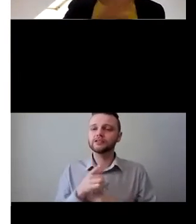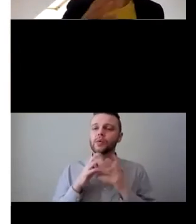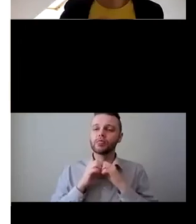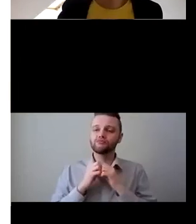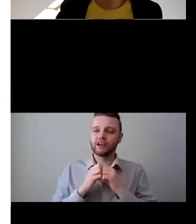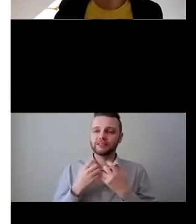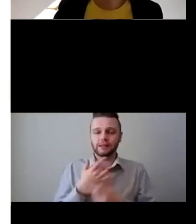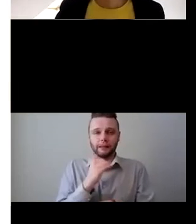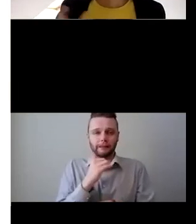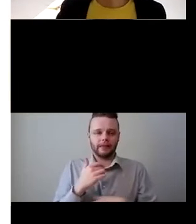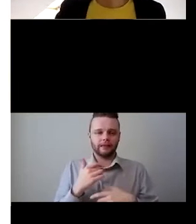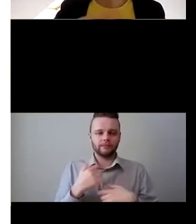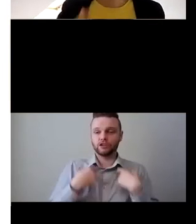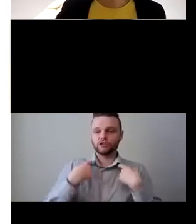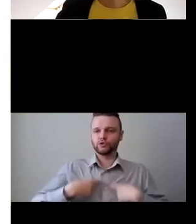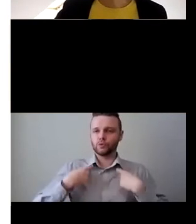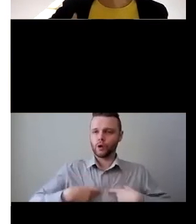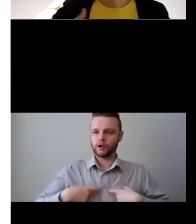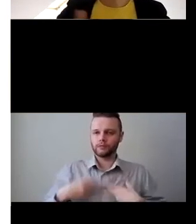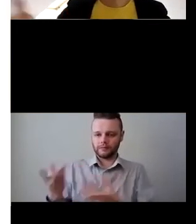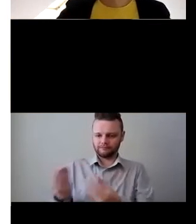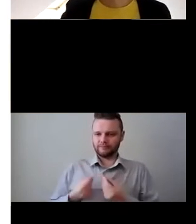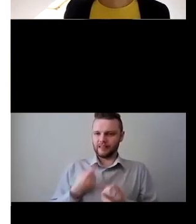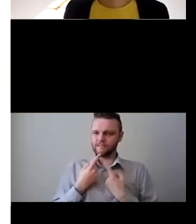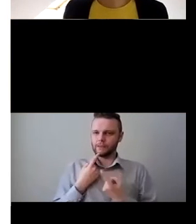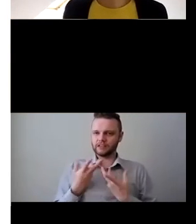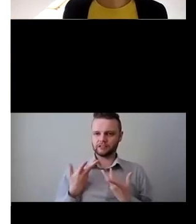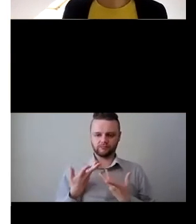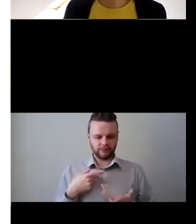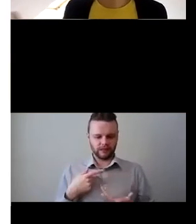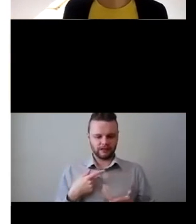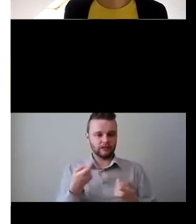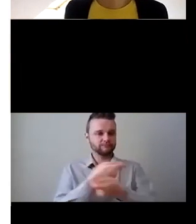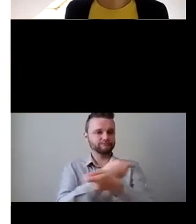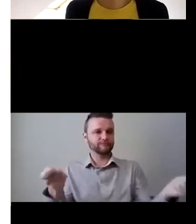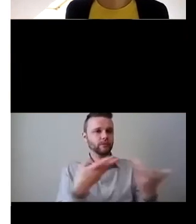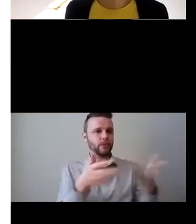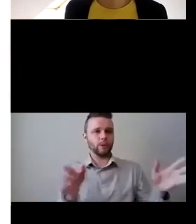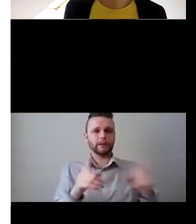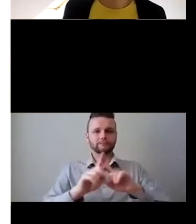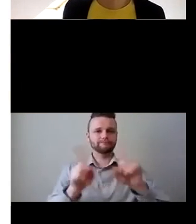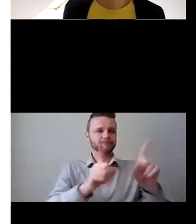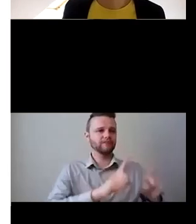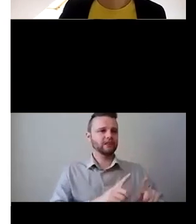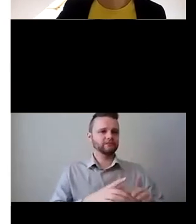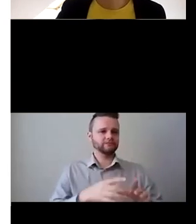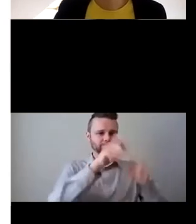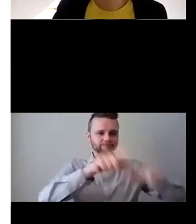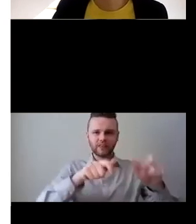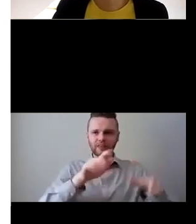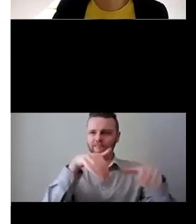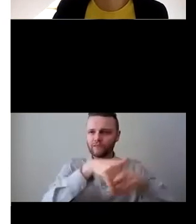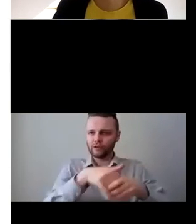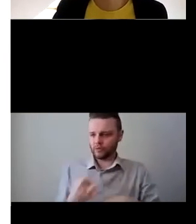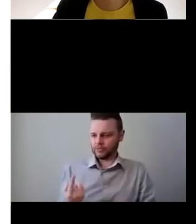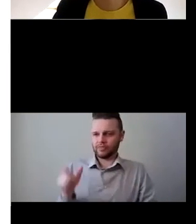a social worker just receiving an information and sharing it very openly with all the other actors that are involved in the